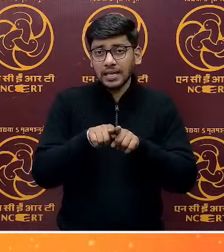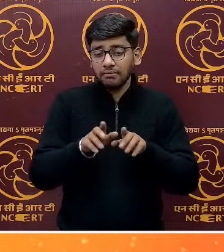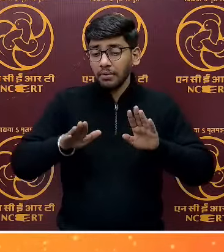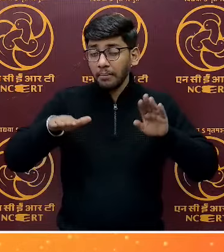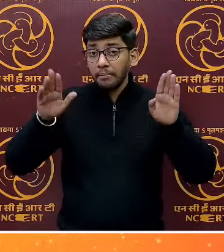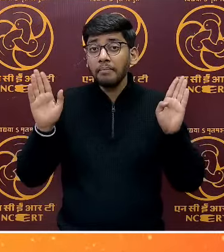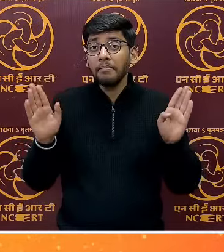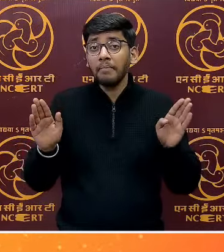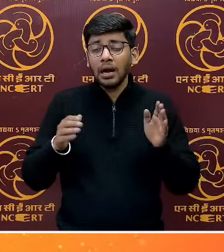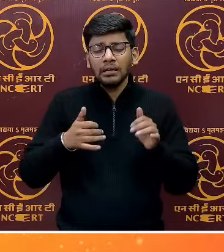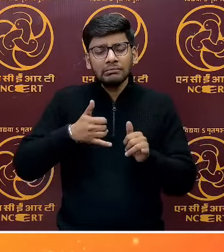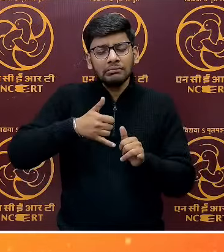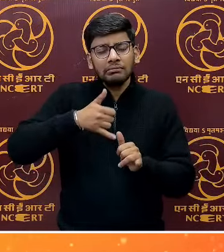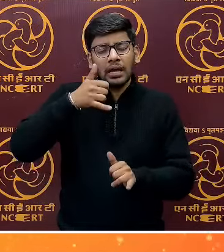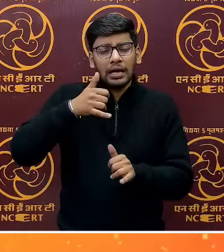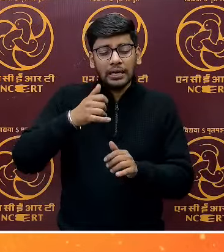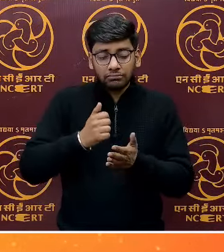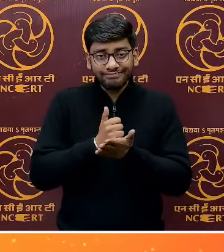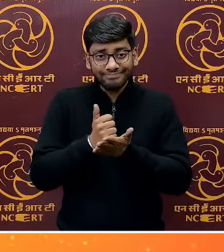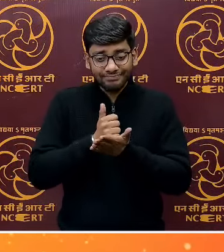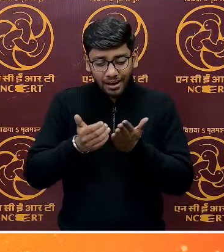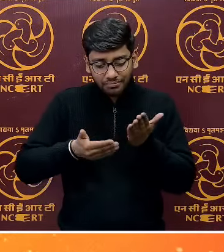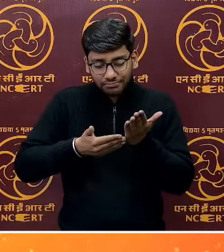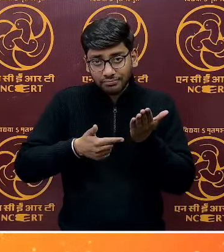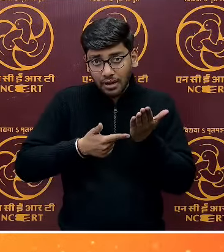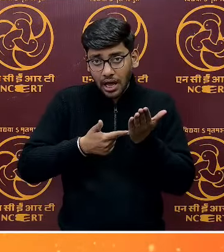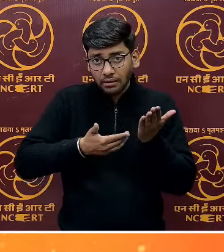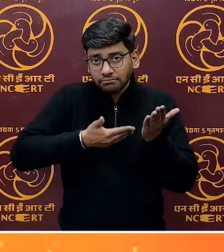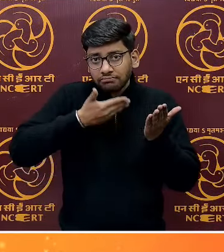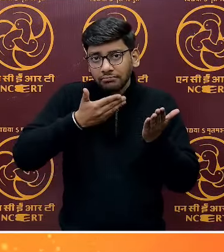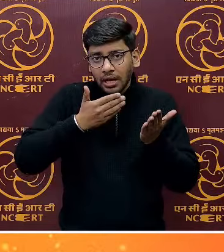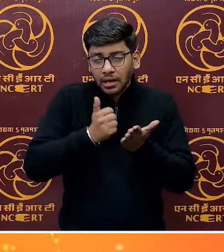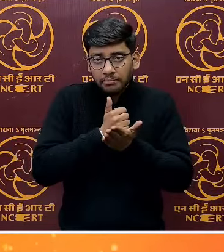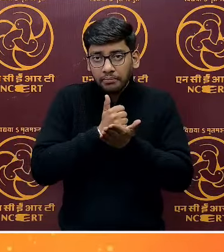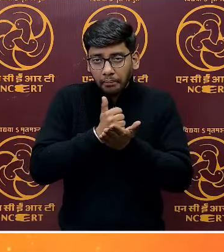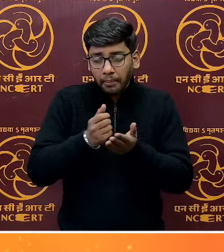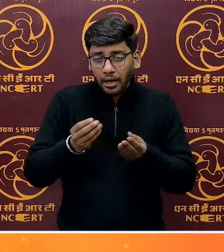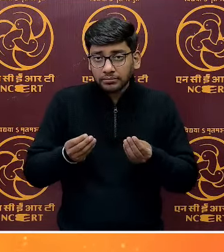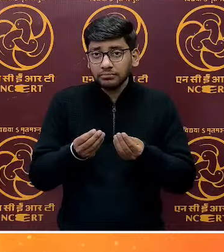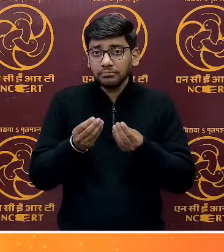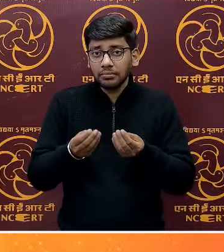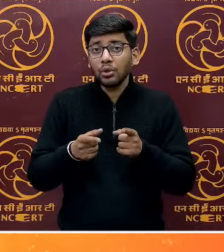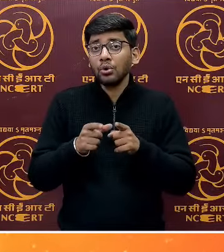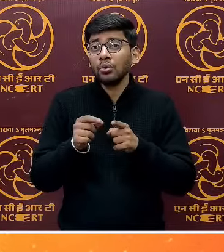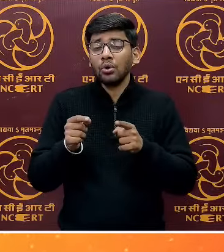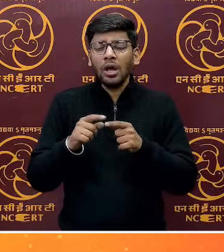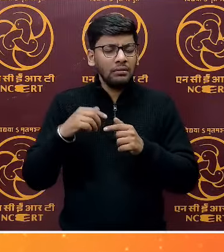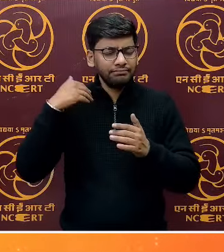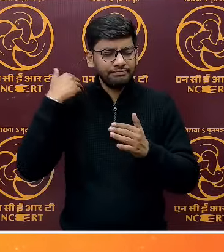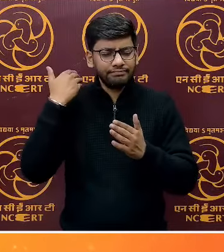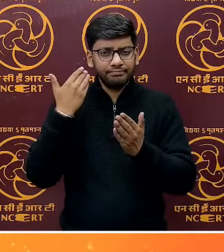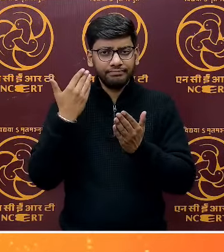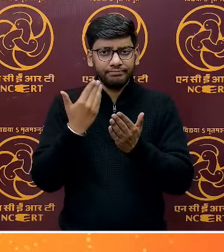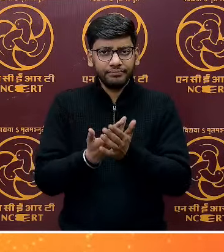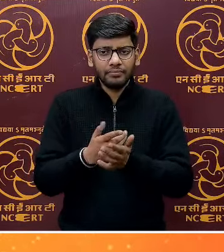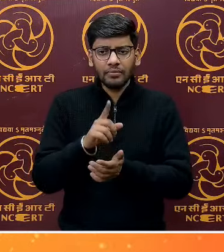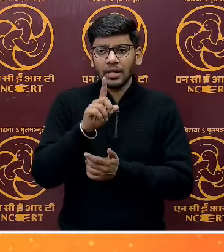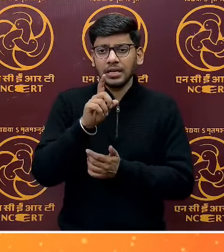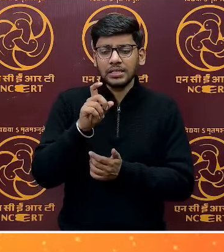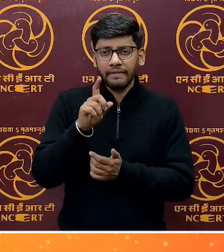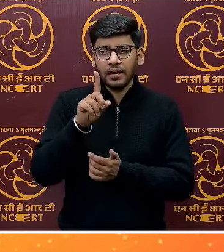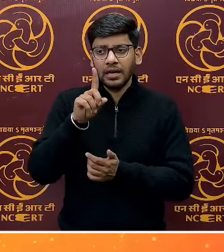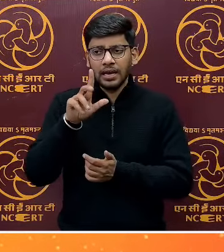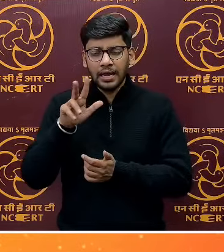hunt. So, now of course, this is a redundant practice, but for a very long time, 17th, 18th,